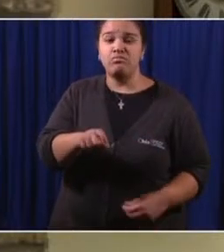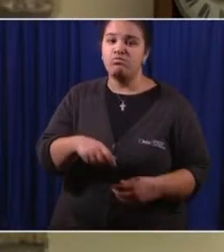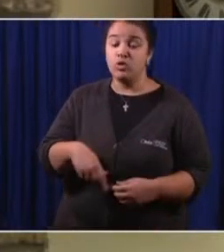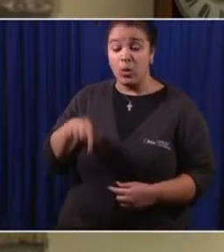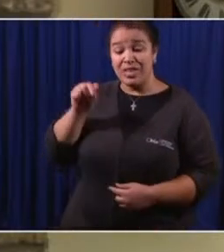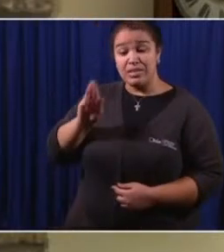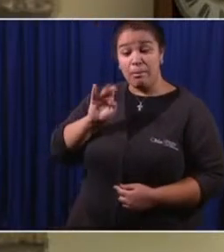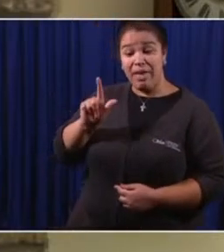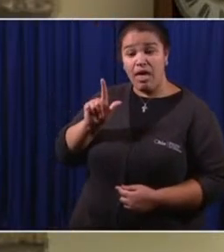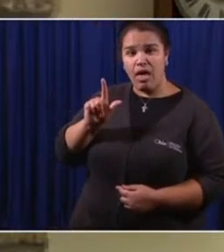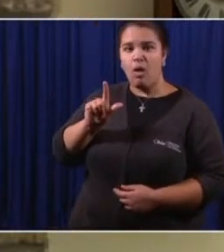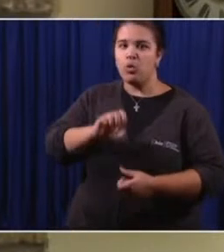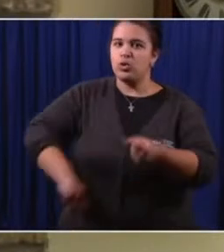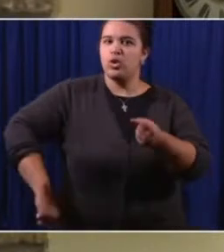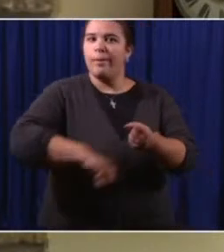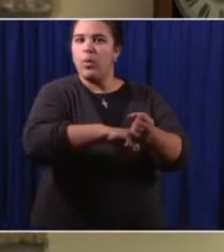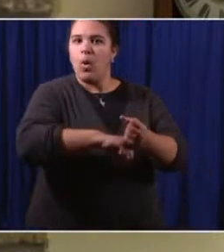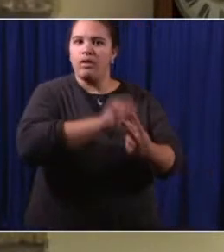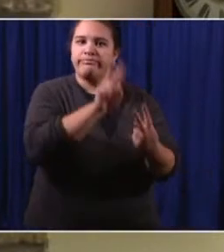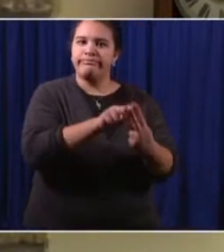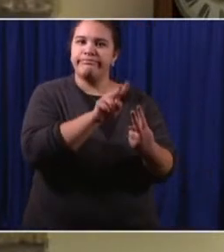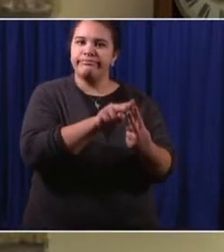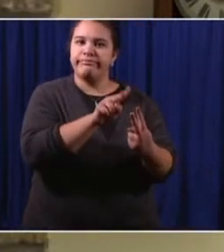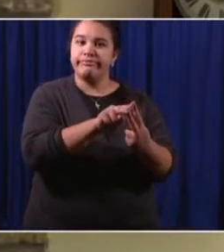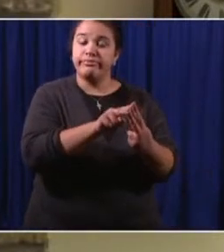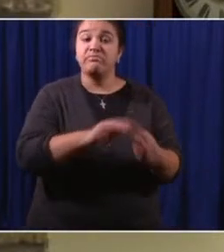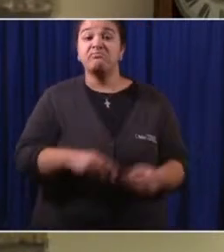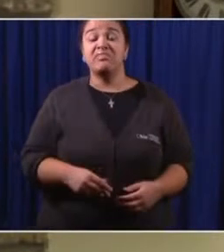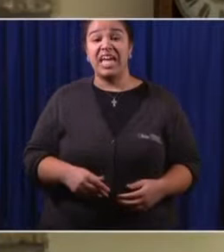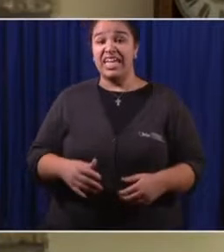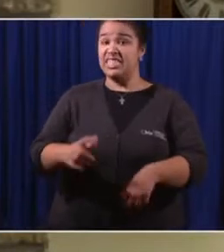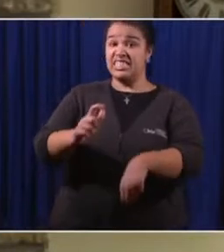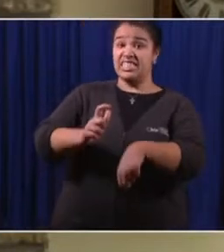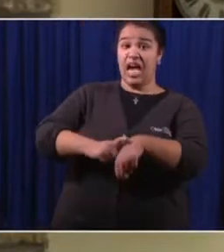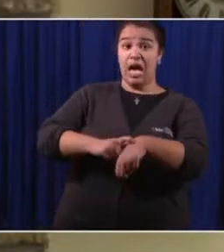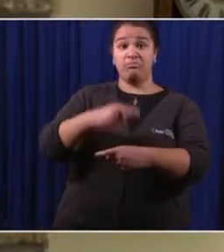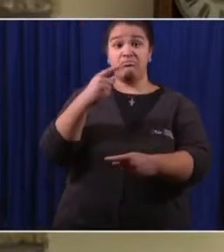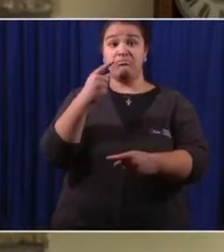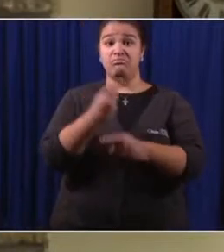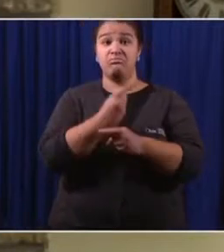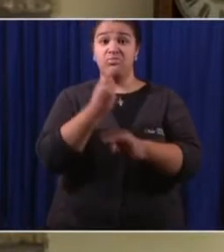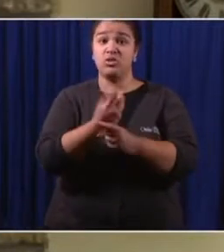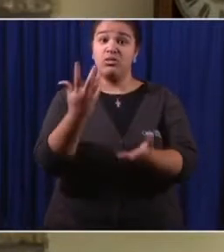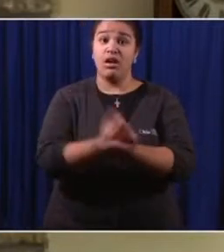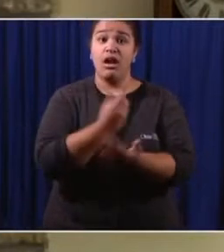is certainly right, and the legislature should take that bill on and pass it.